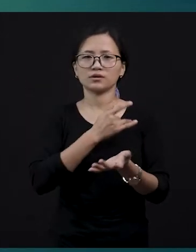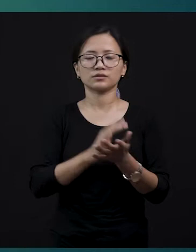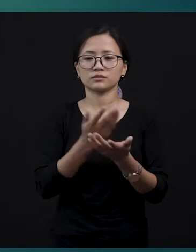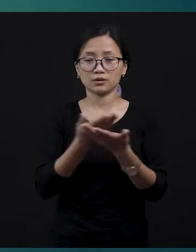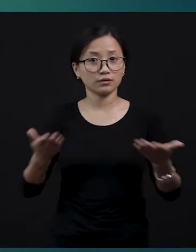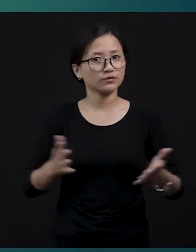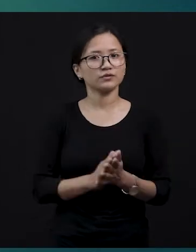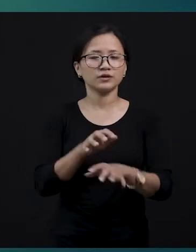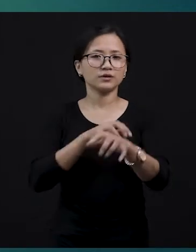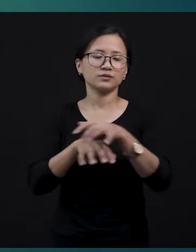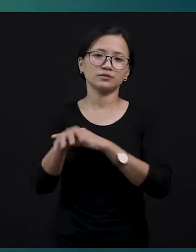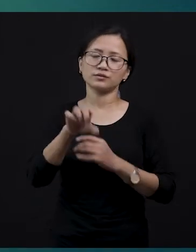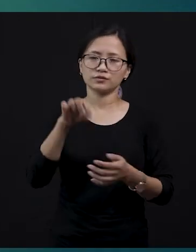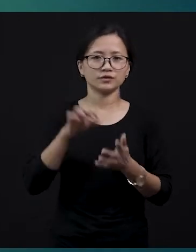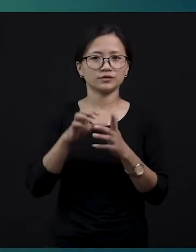find in a desert.